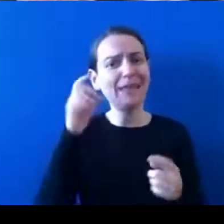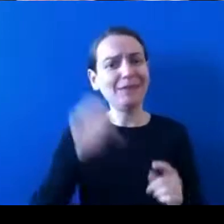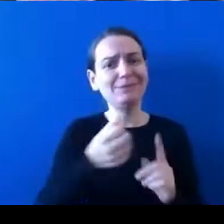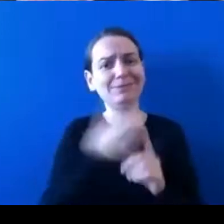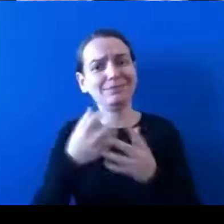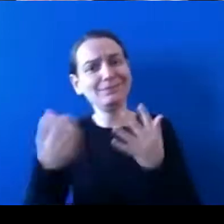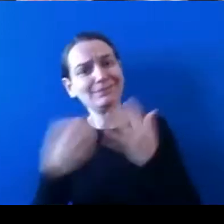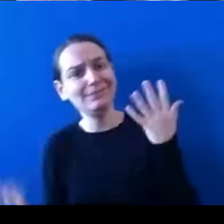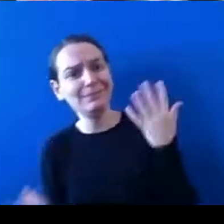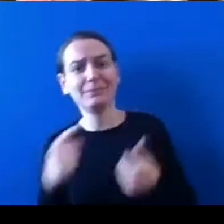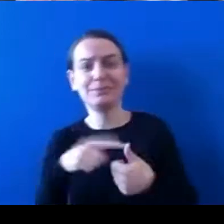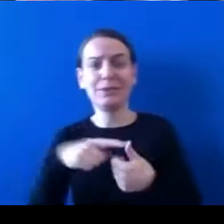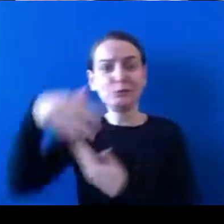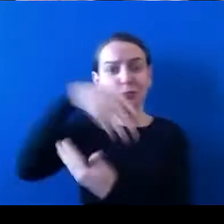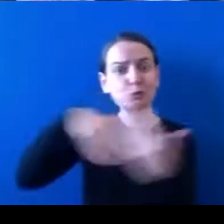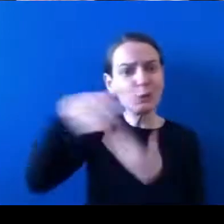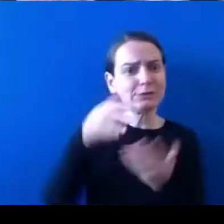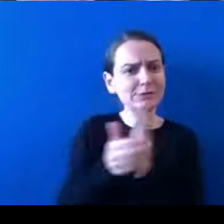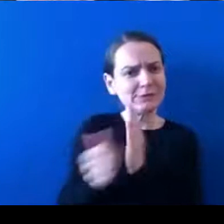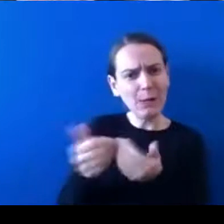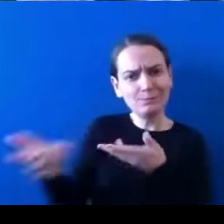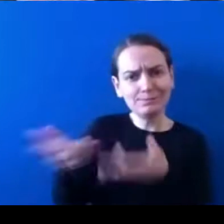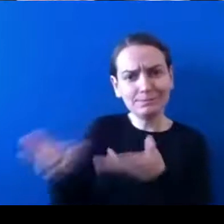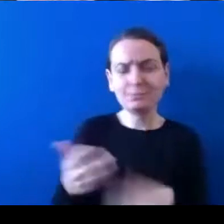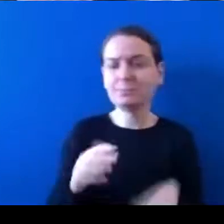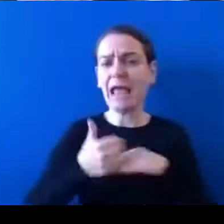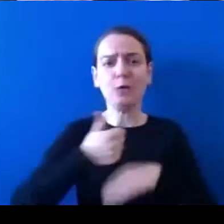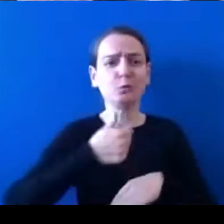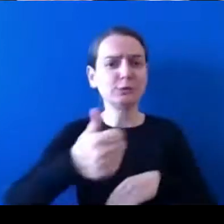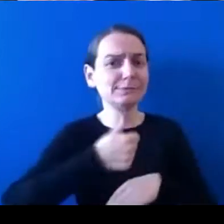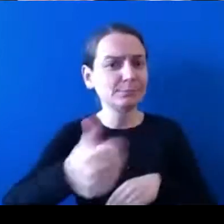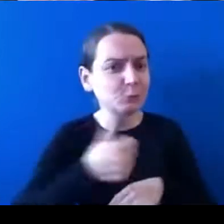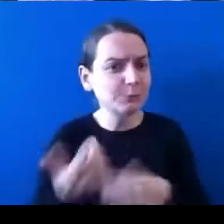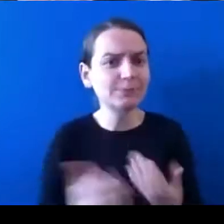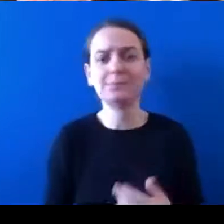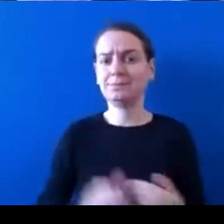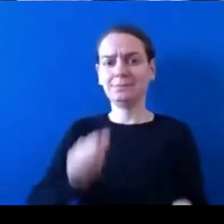travel skills, and advocacy skills.